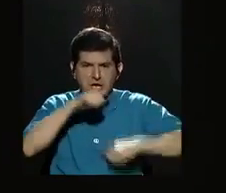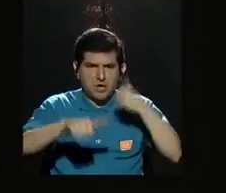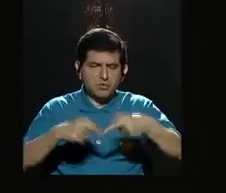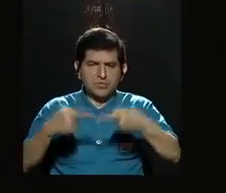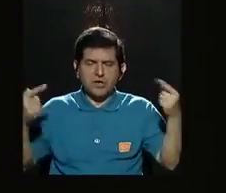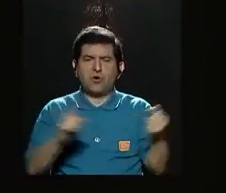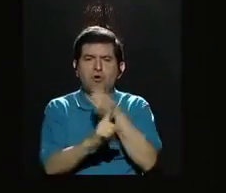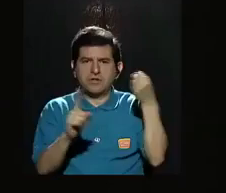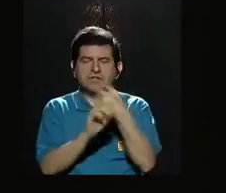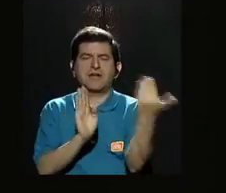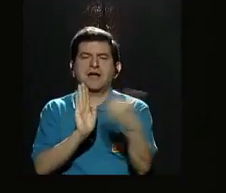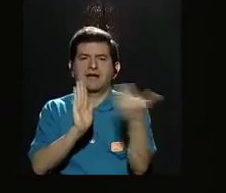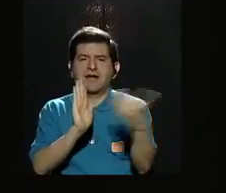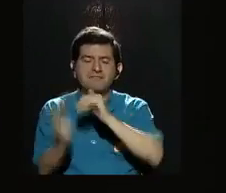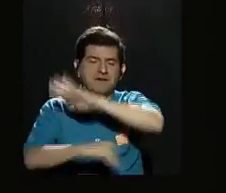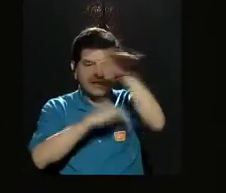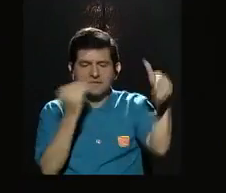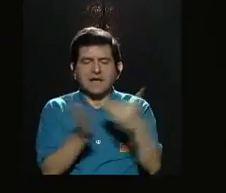of us.